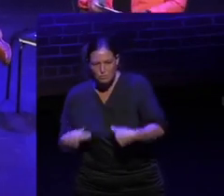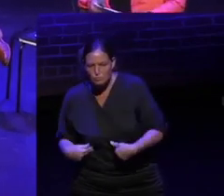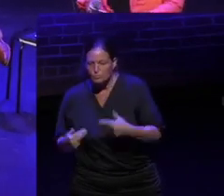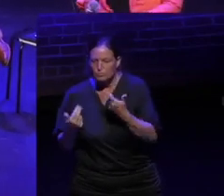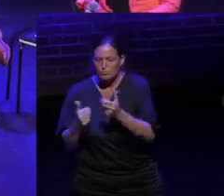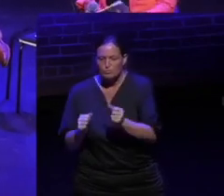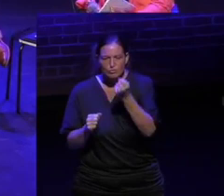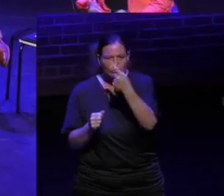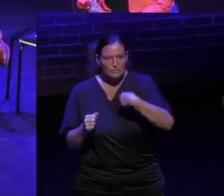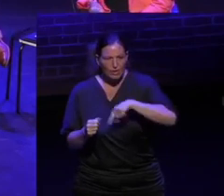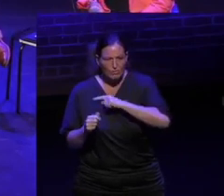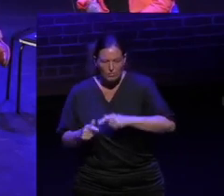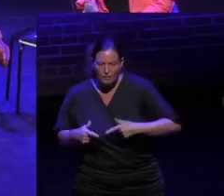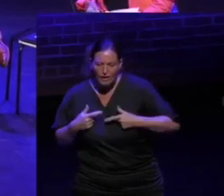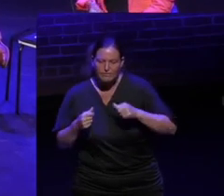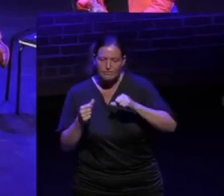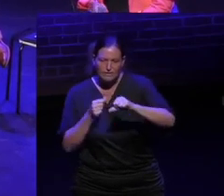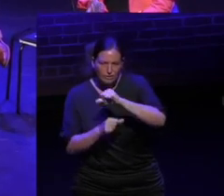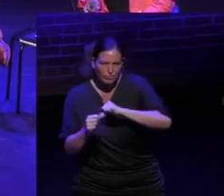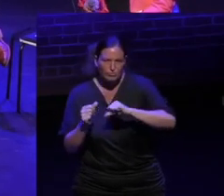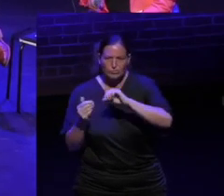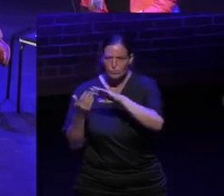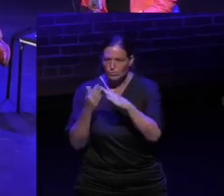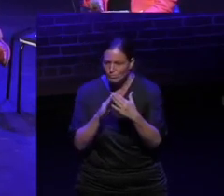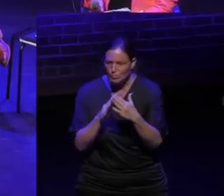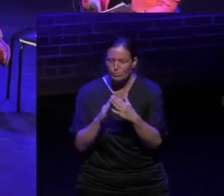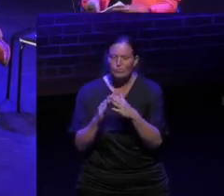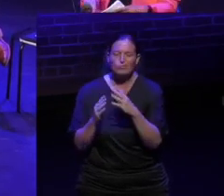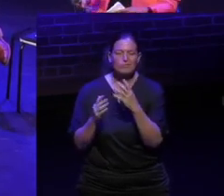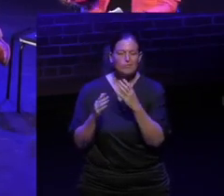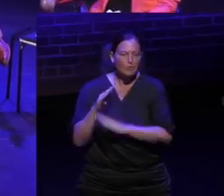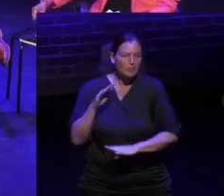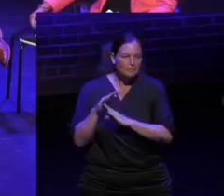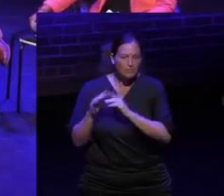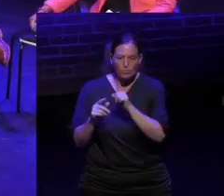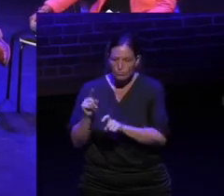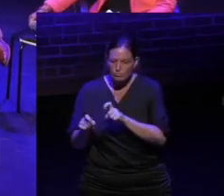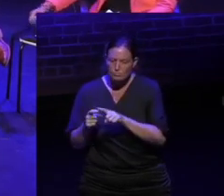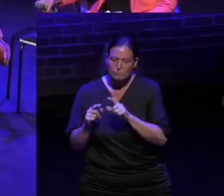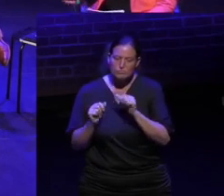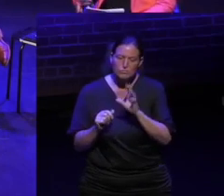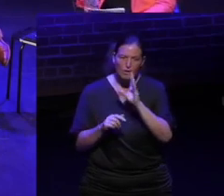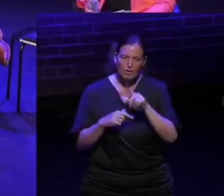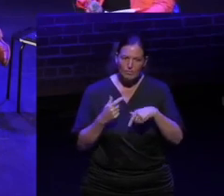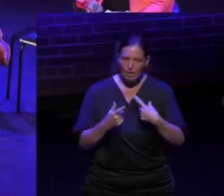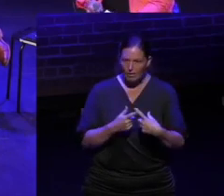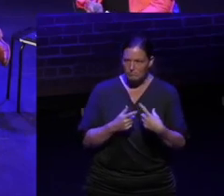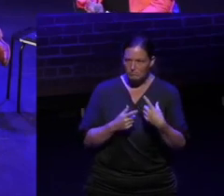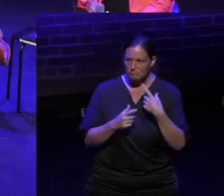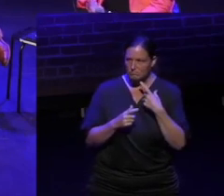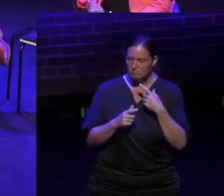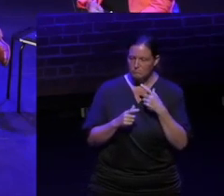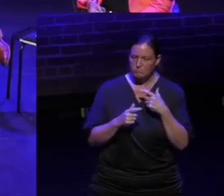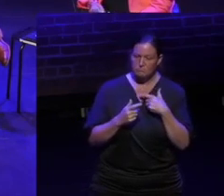try to understand our lives, each other, our communities, and the great existential questions, right? We can also talk about, as we have in this